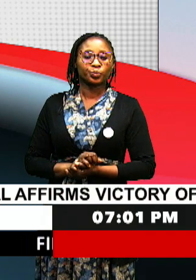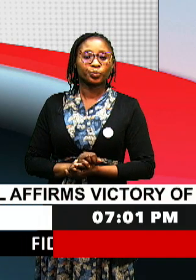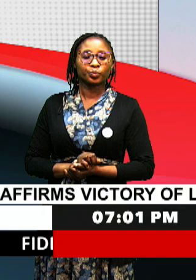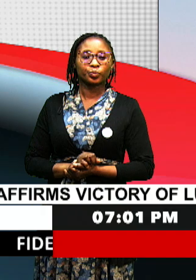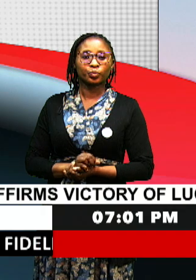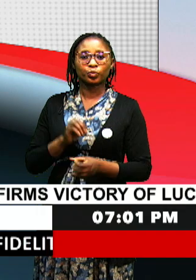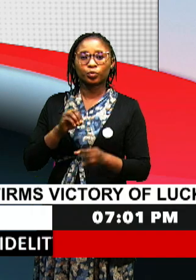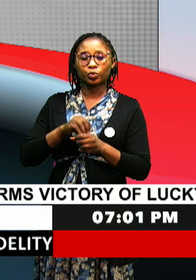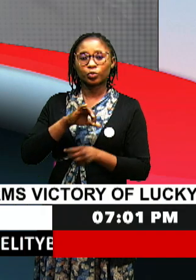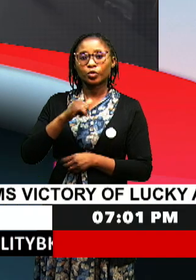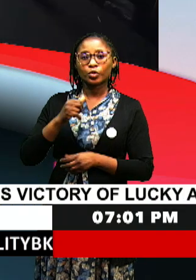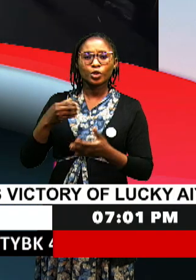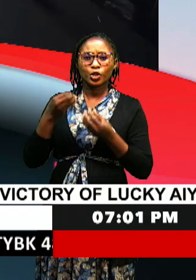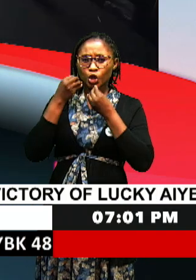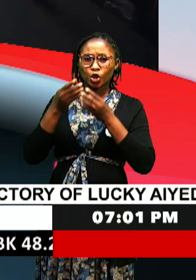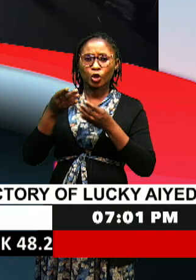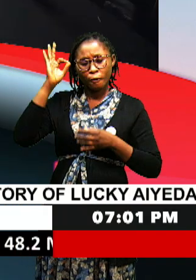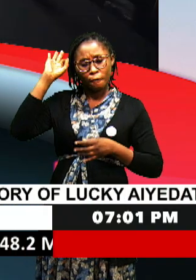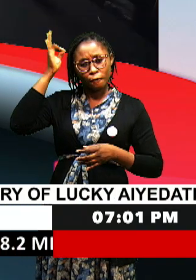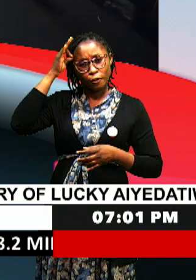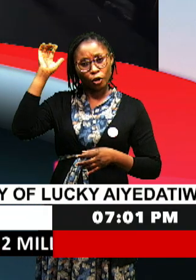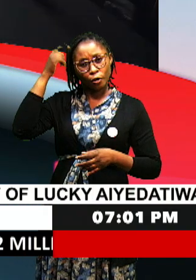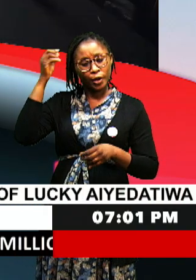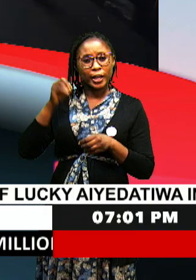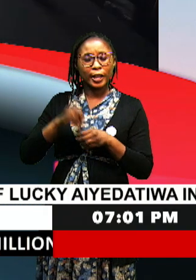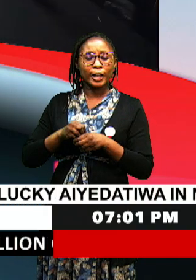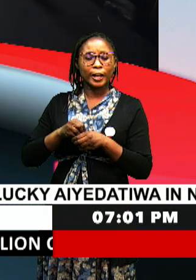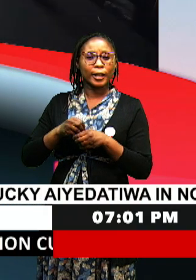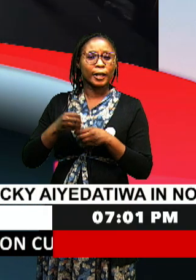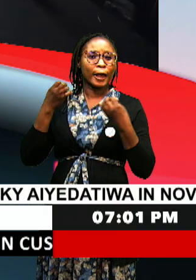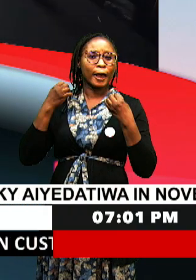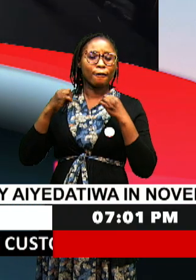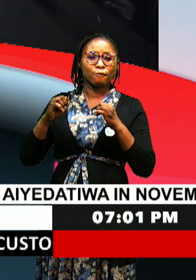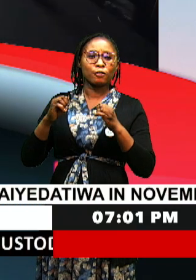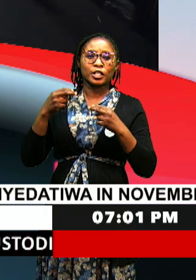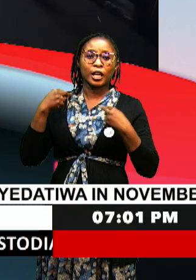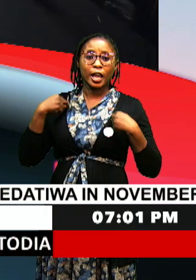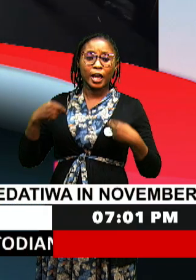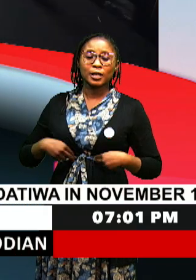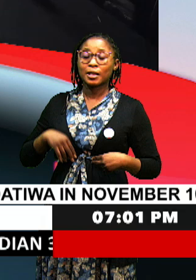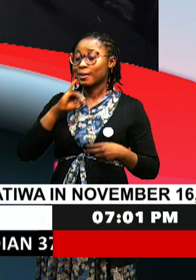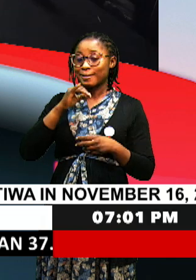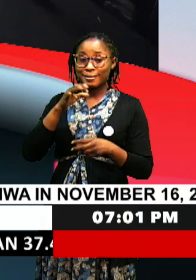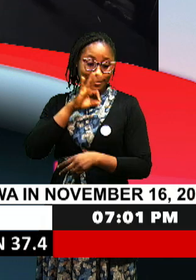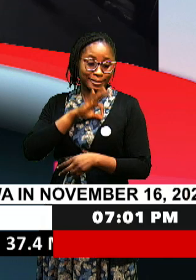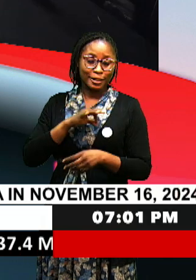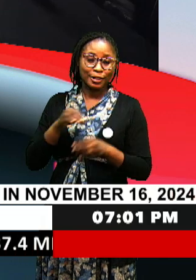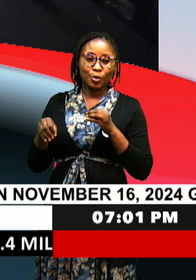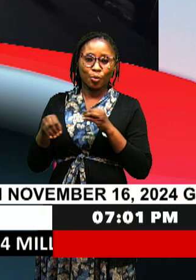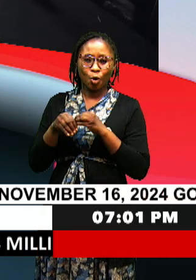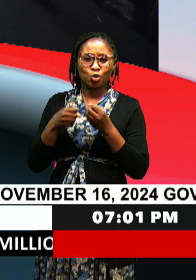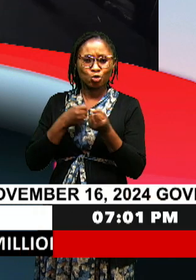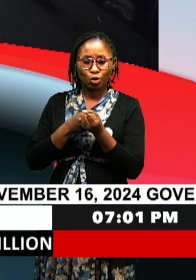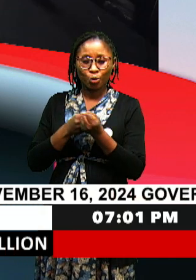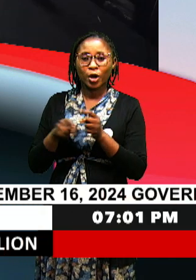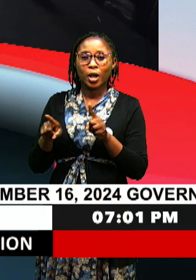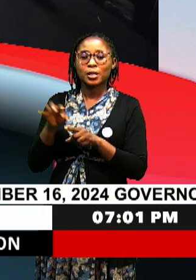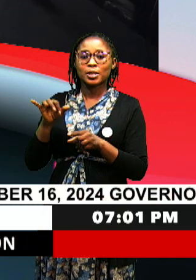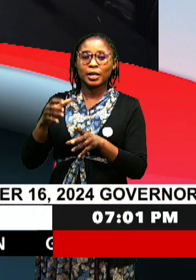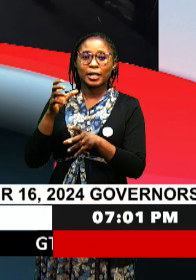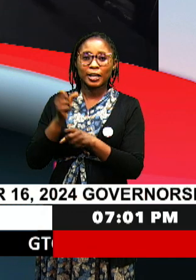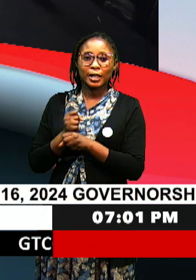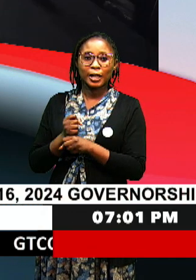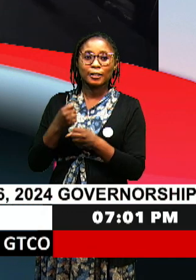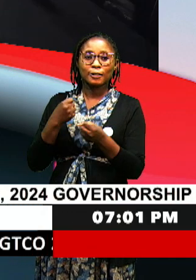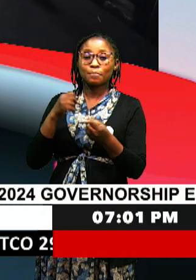In other news, the federal government's efforts in the health sector is gaining more support as the Gates Foundation